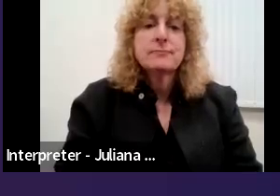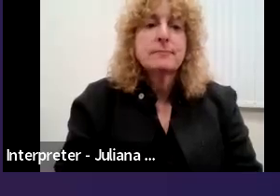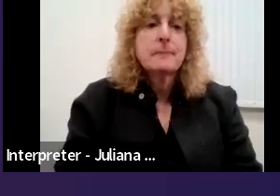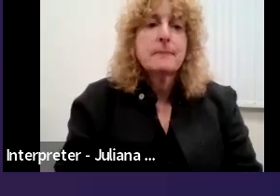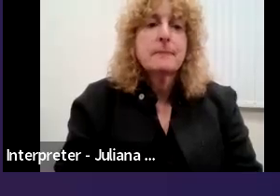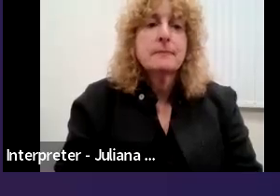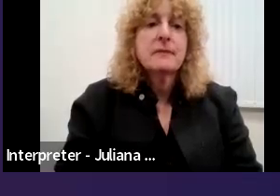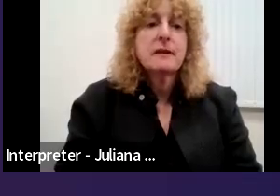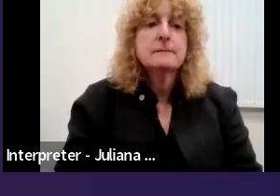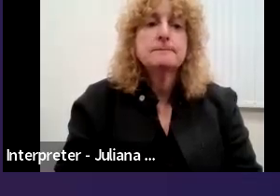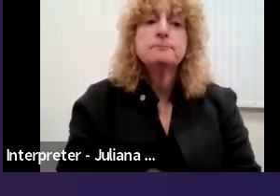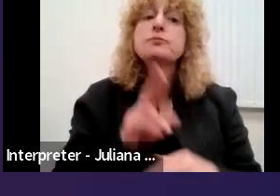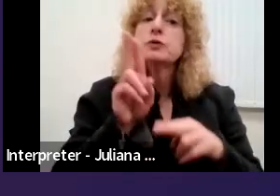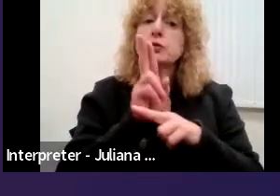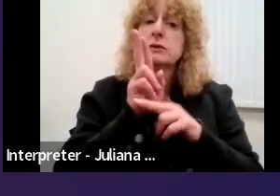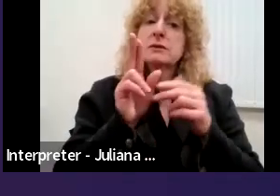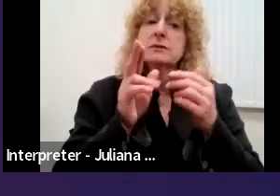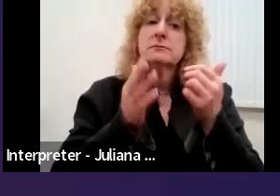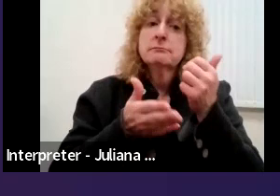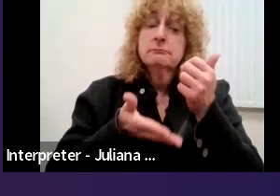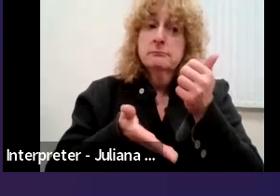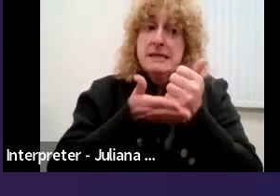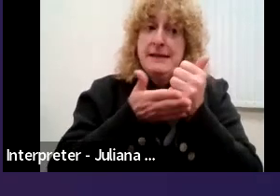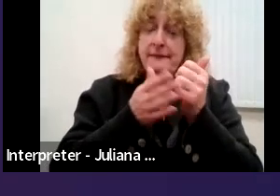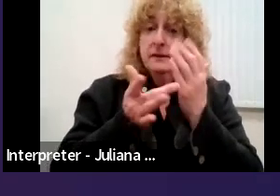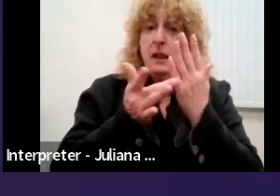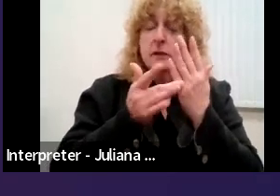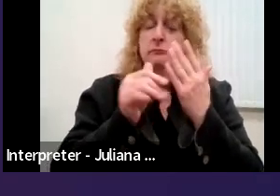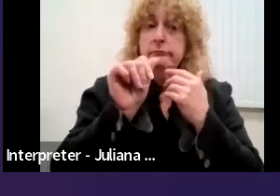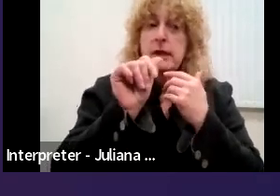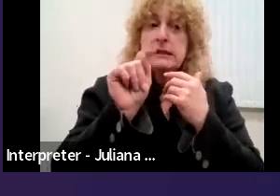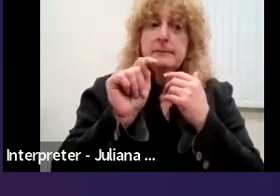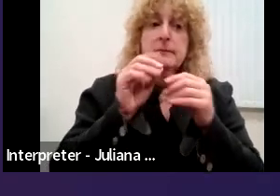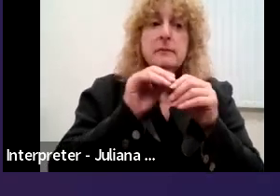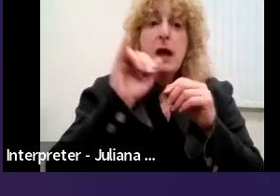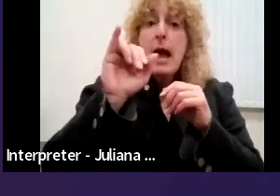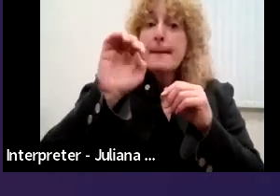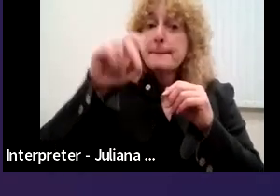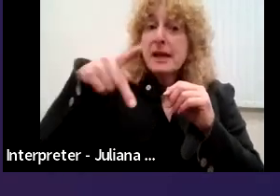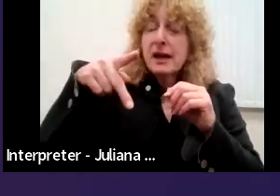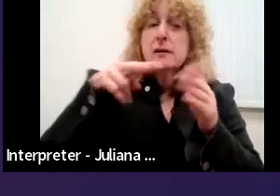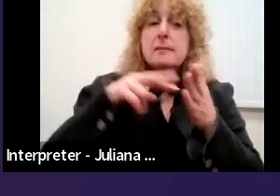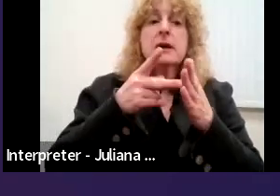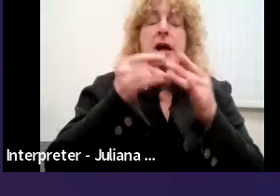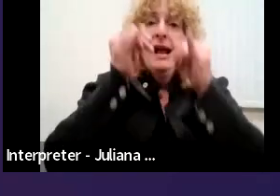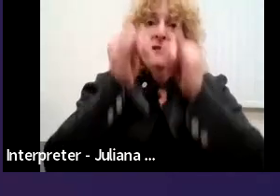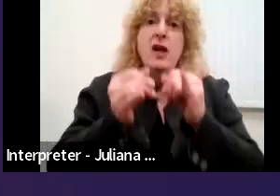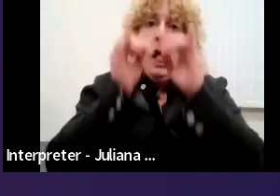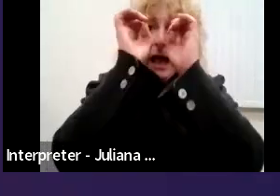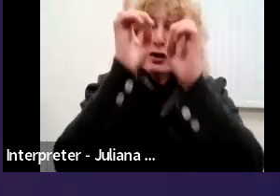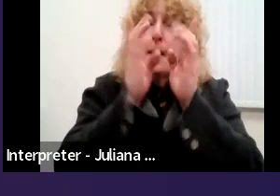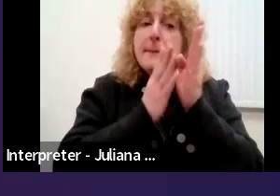And using assistive technology in the IEP. So an IEP is an individualized education plan or